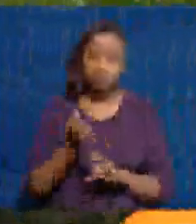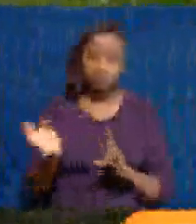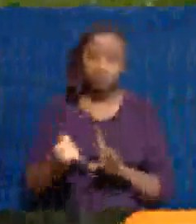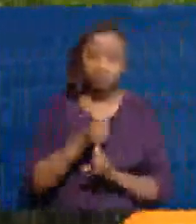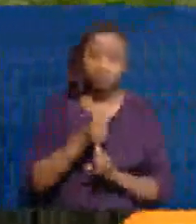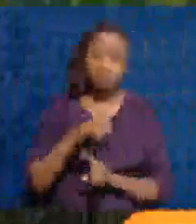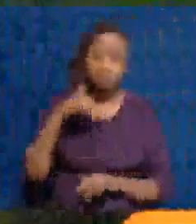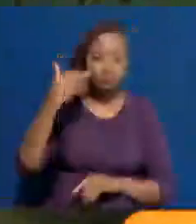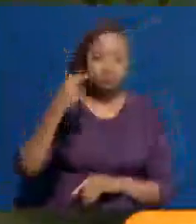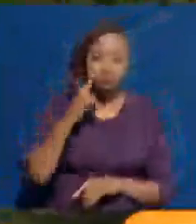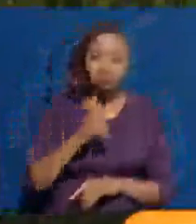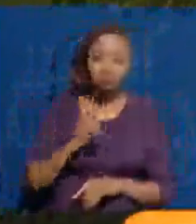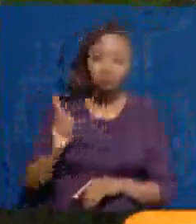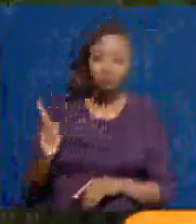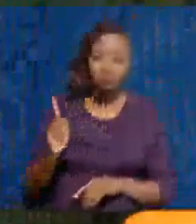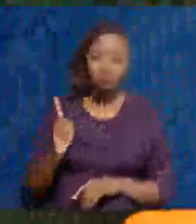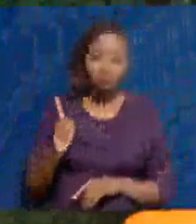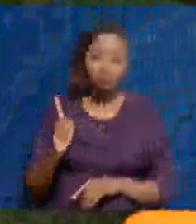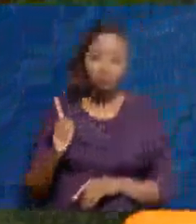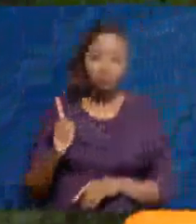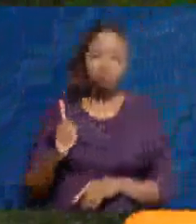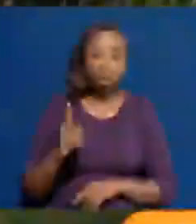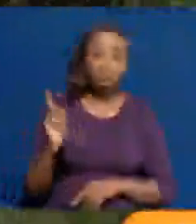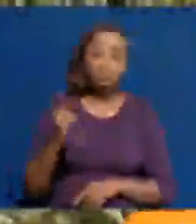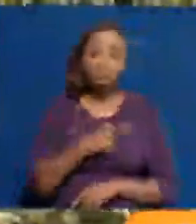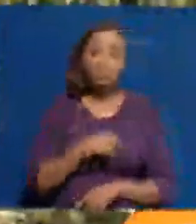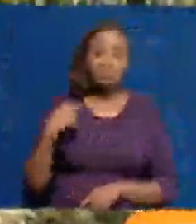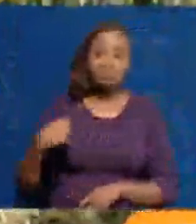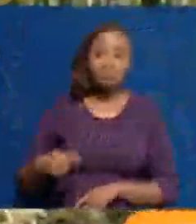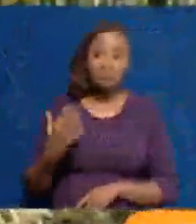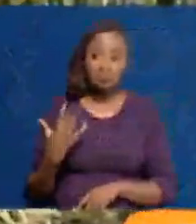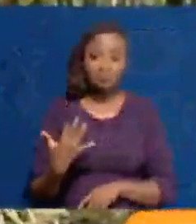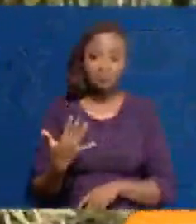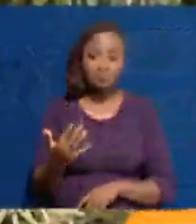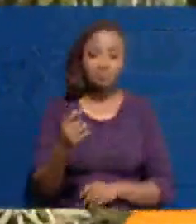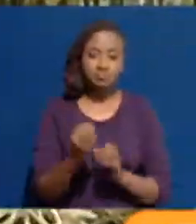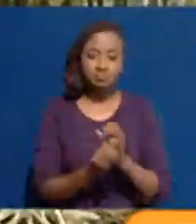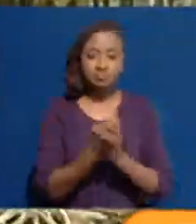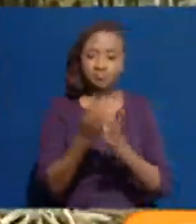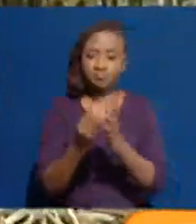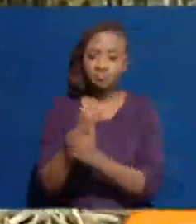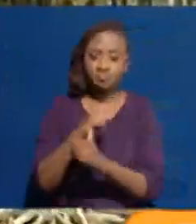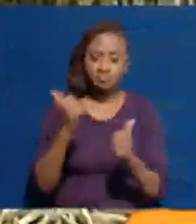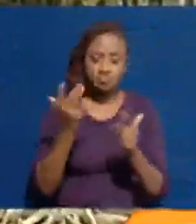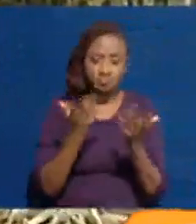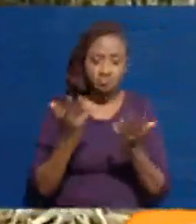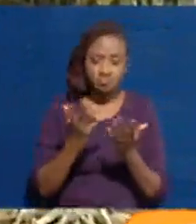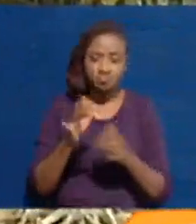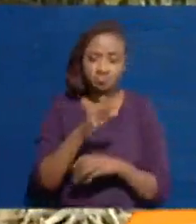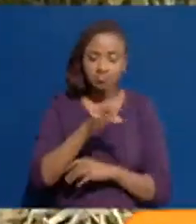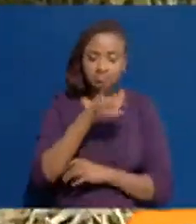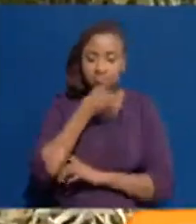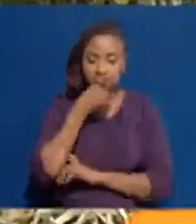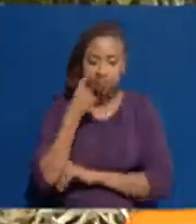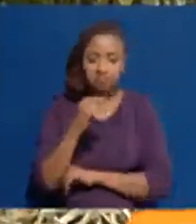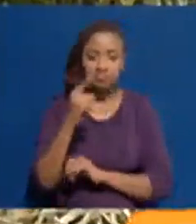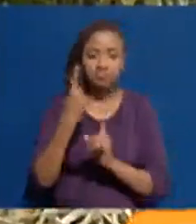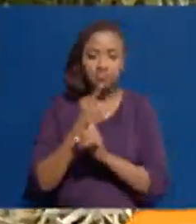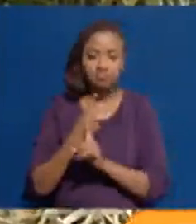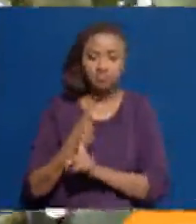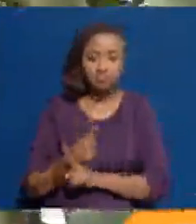Commonly referred to as the Chinese magic grass, it does well in a number of areas, including arid and semi-arid